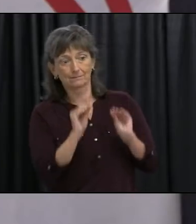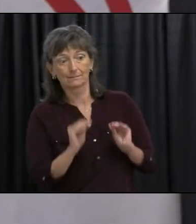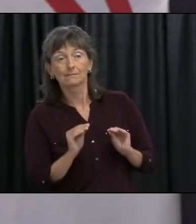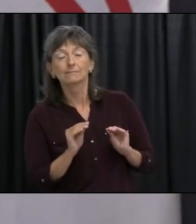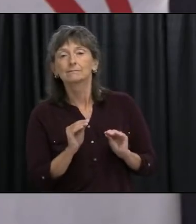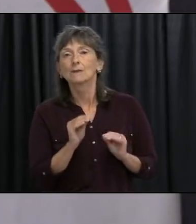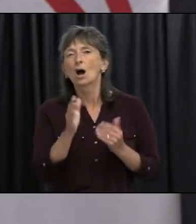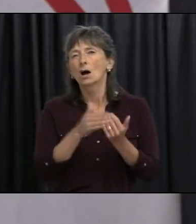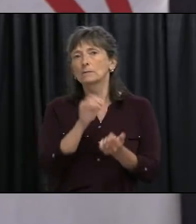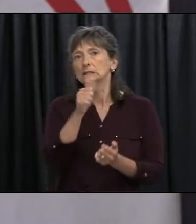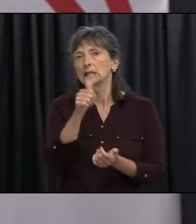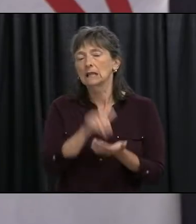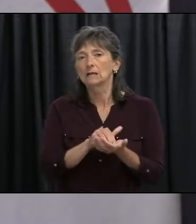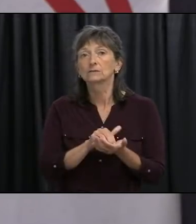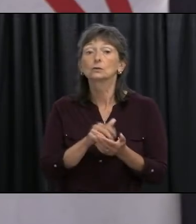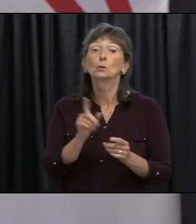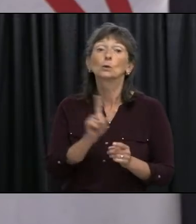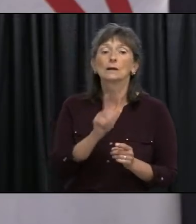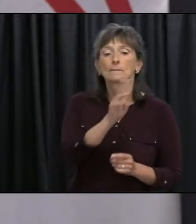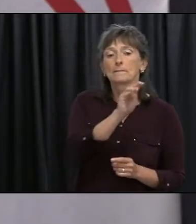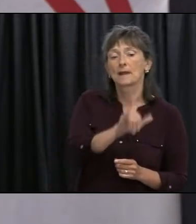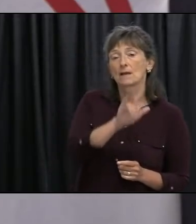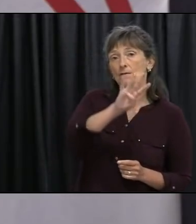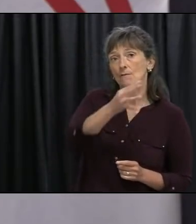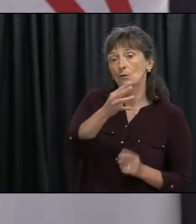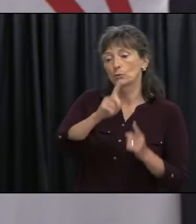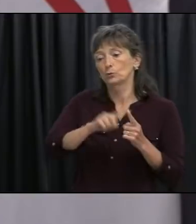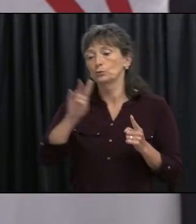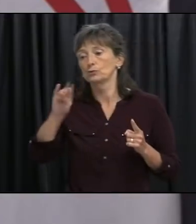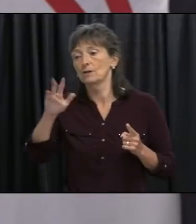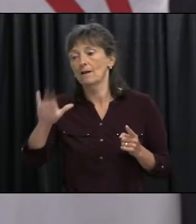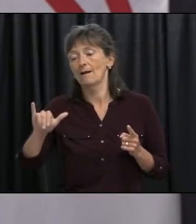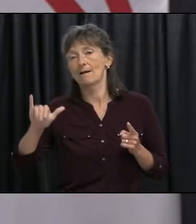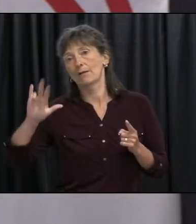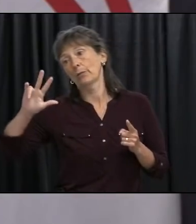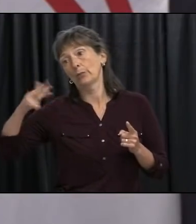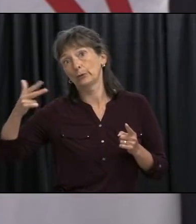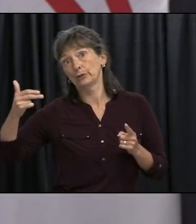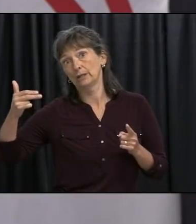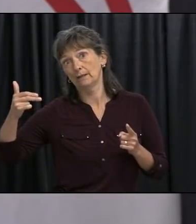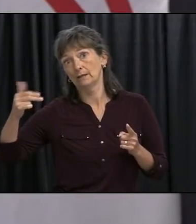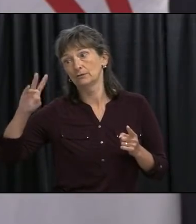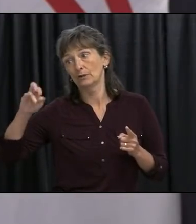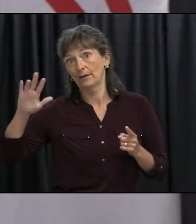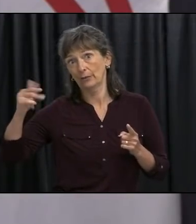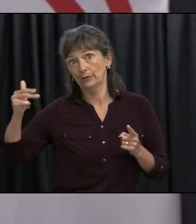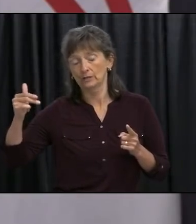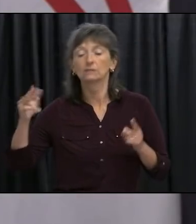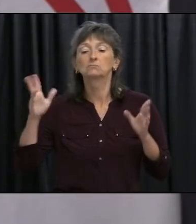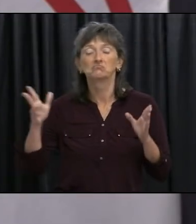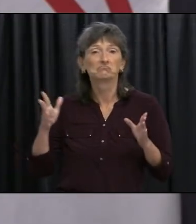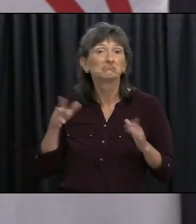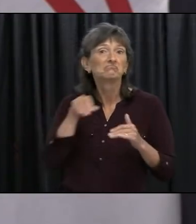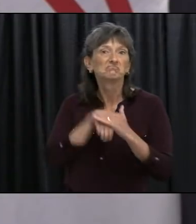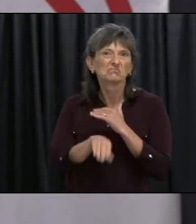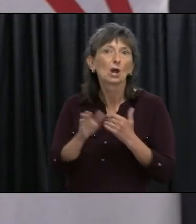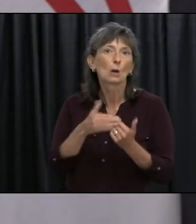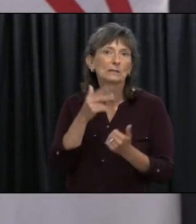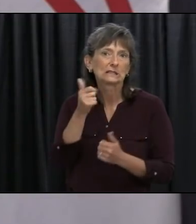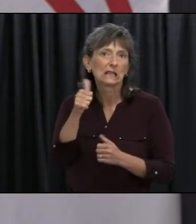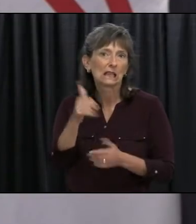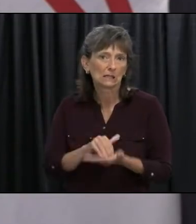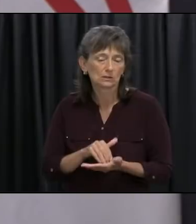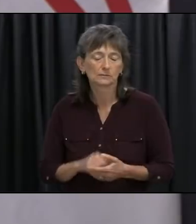timeline or time frame of May 4th to July 13th. Now, when you look at the points of entry, and there are quite a few within our province,